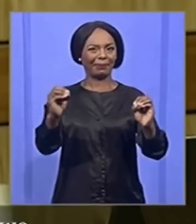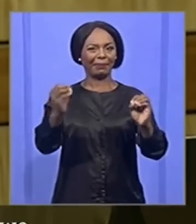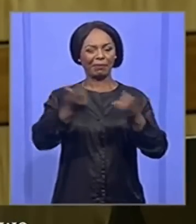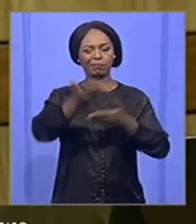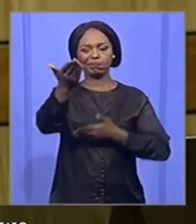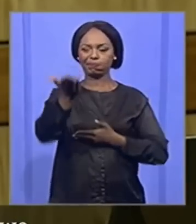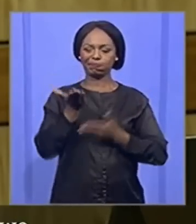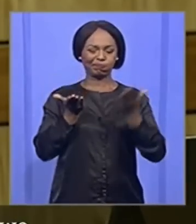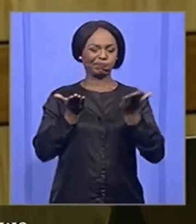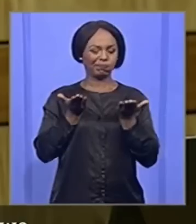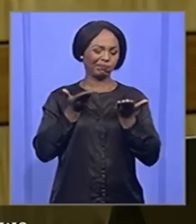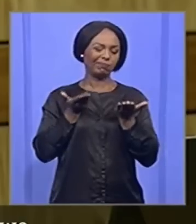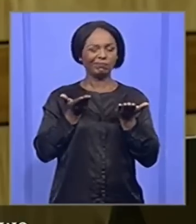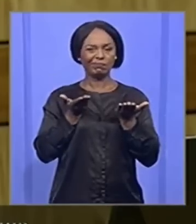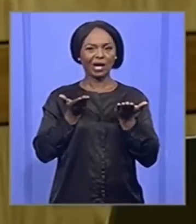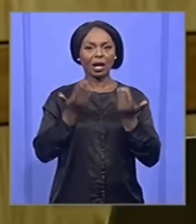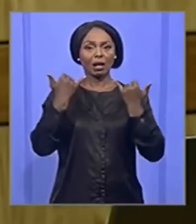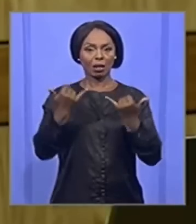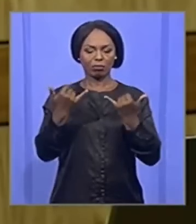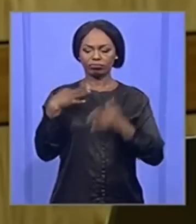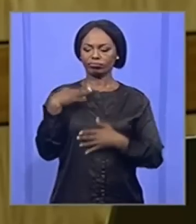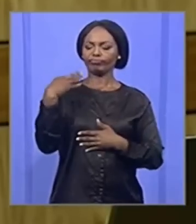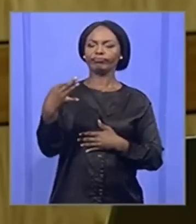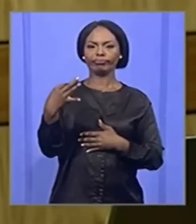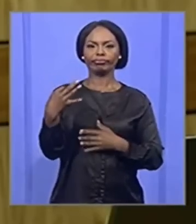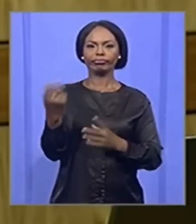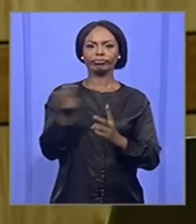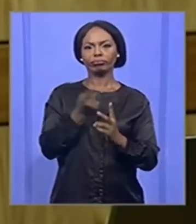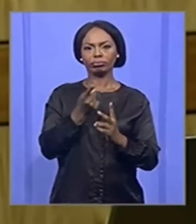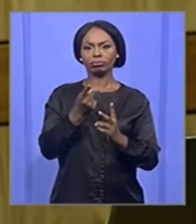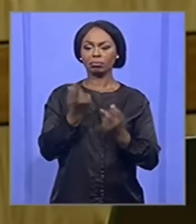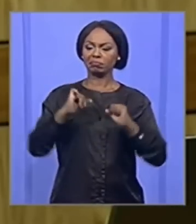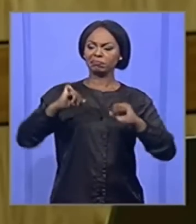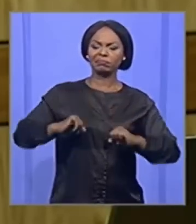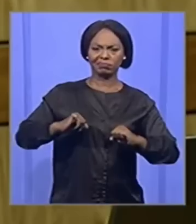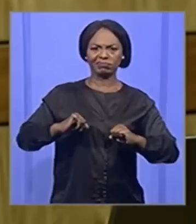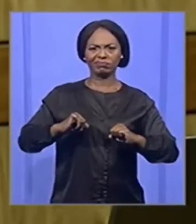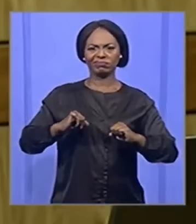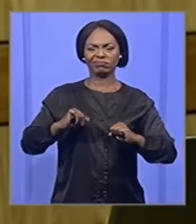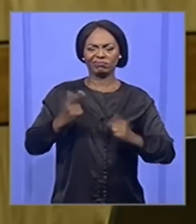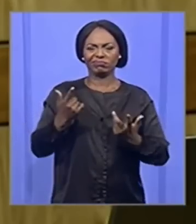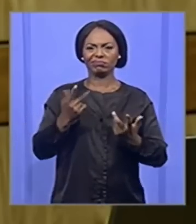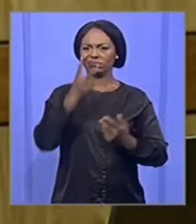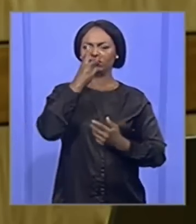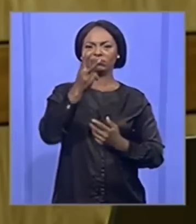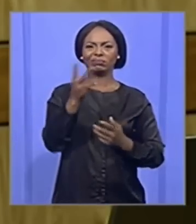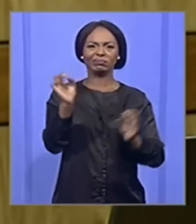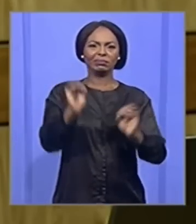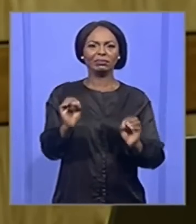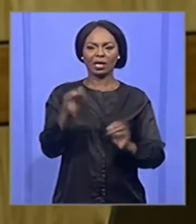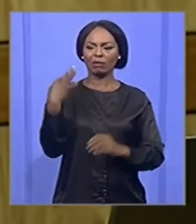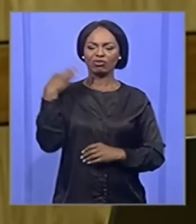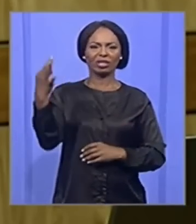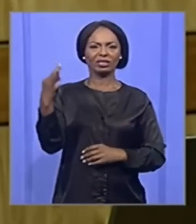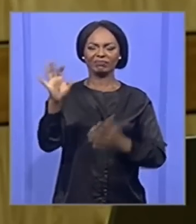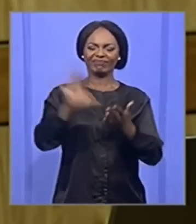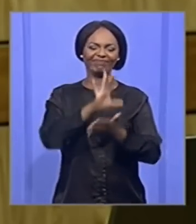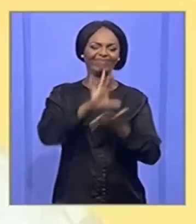upon which the relief the applicants have sought can be granted. The application must be